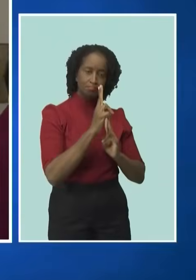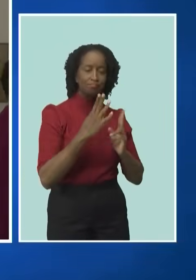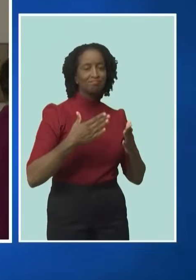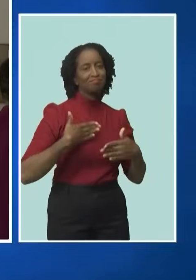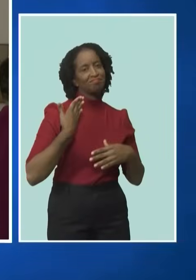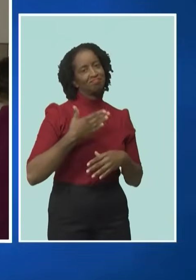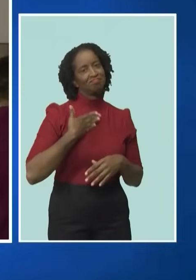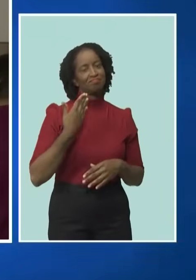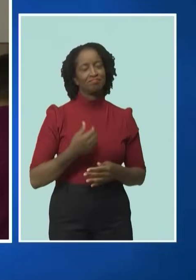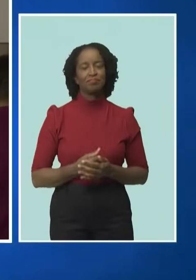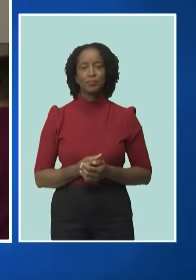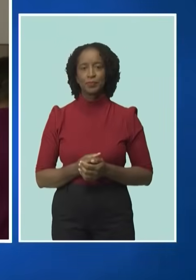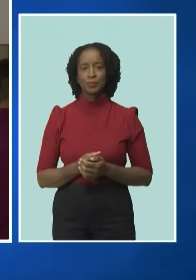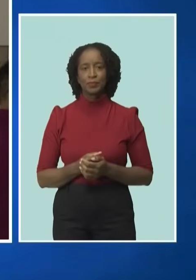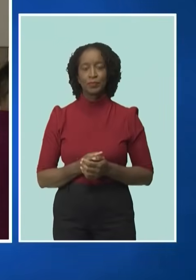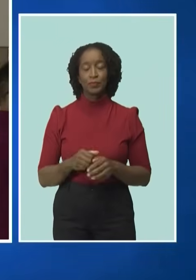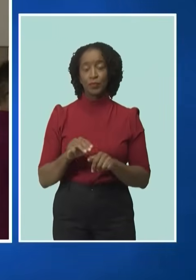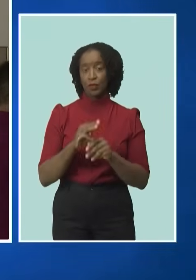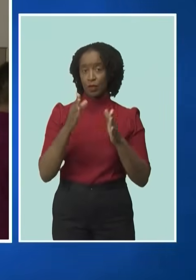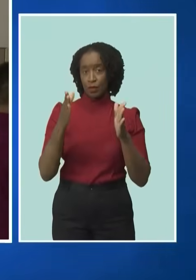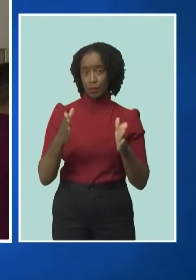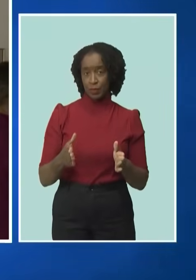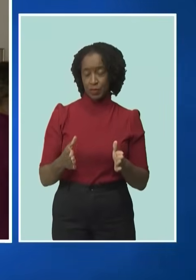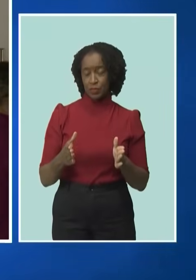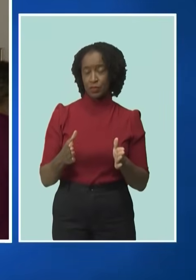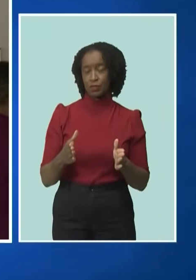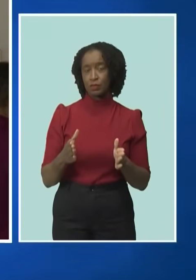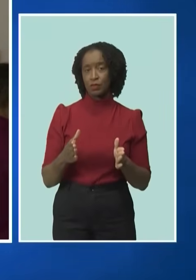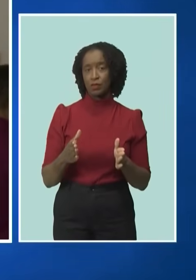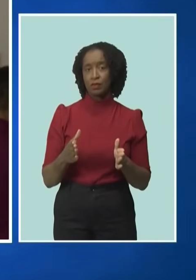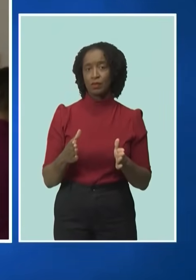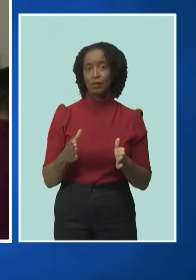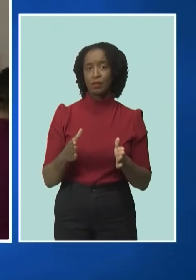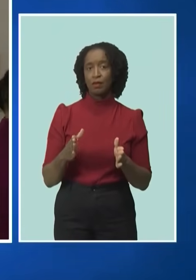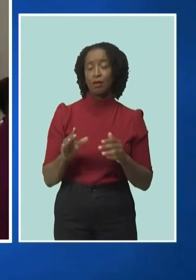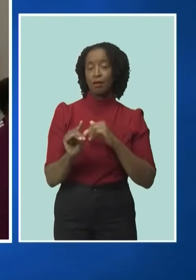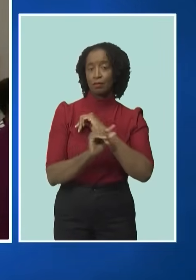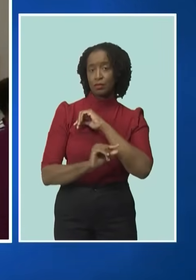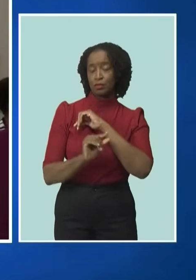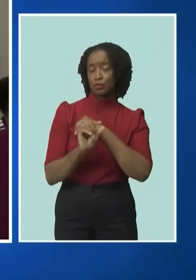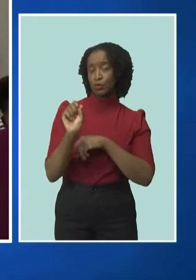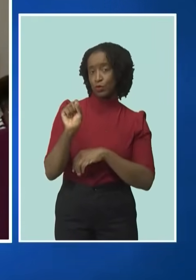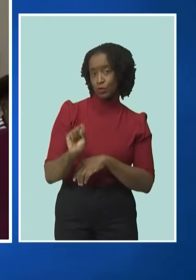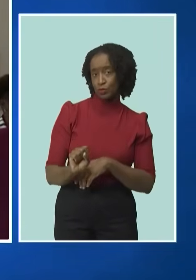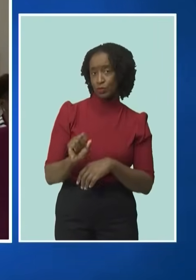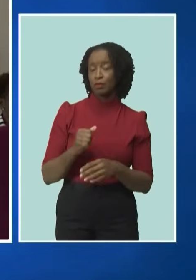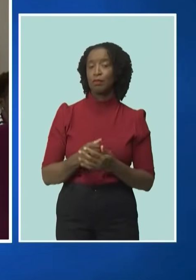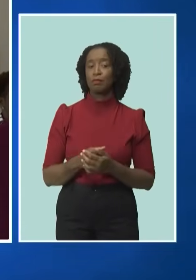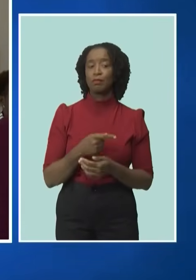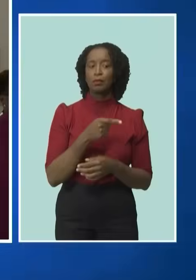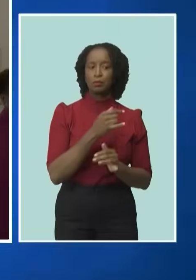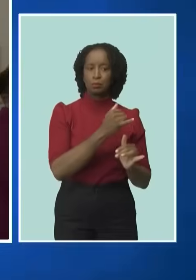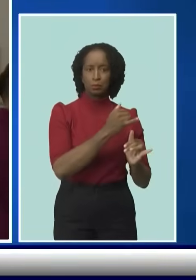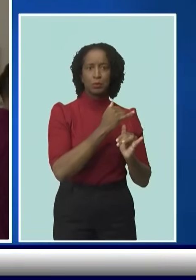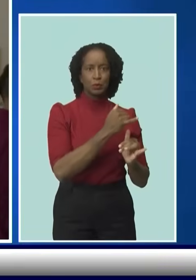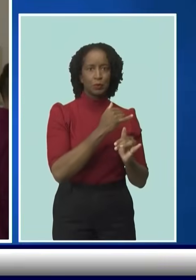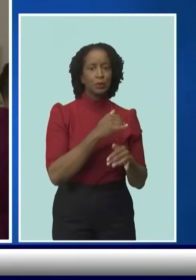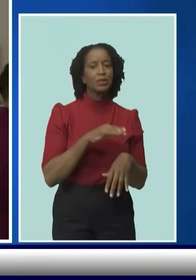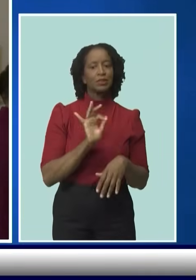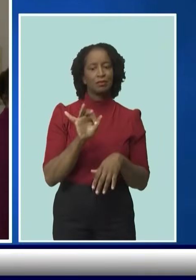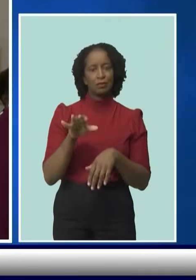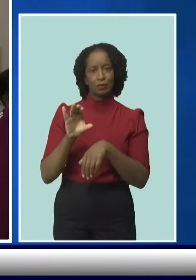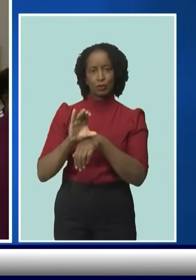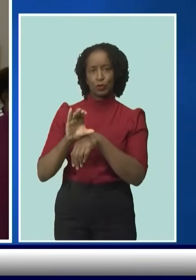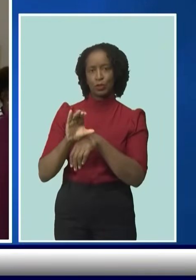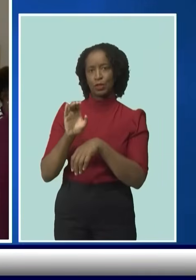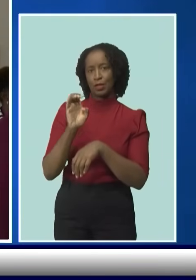our Minister for St. George South, he's also a product of the Elton Gospel Hall and a lot of others